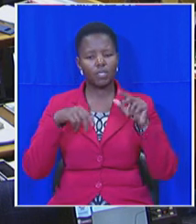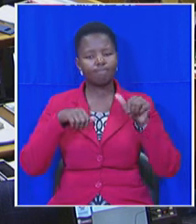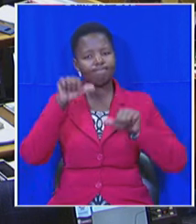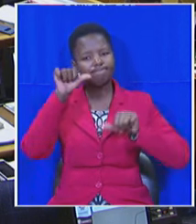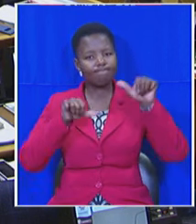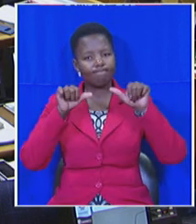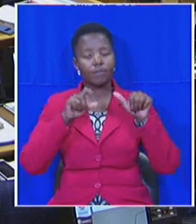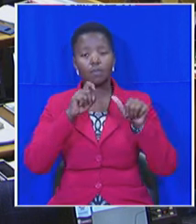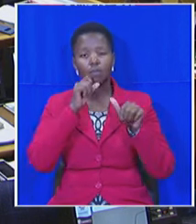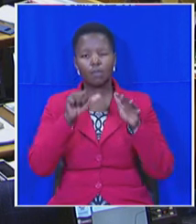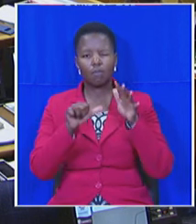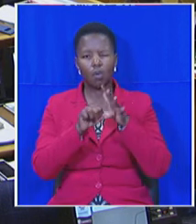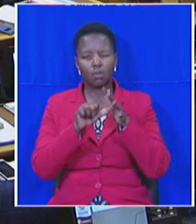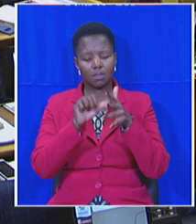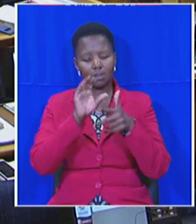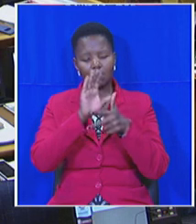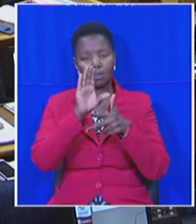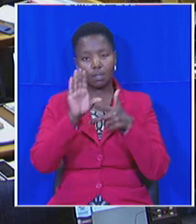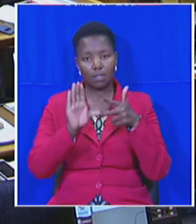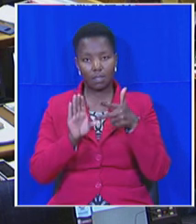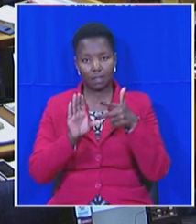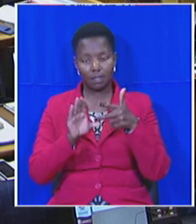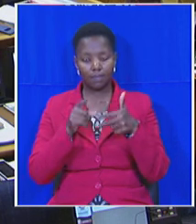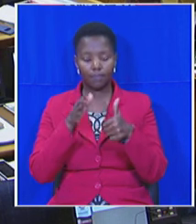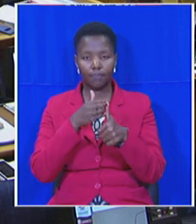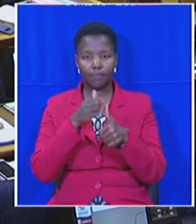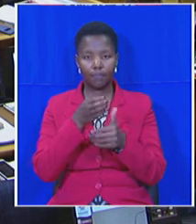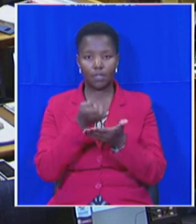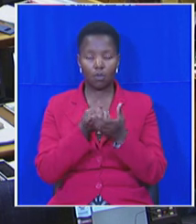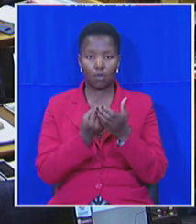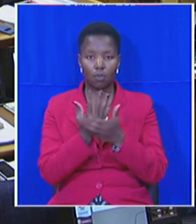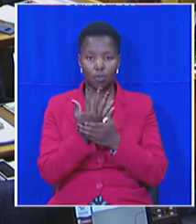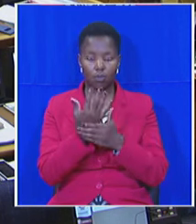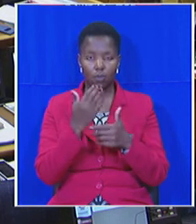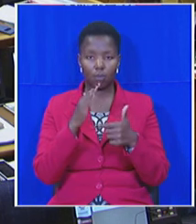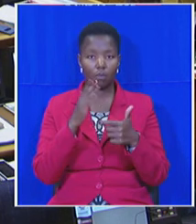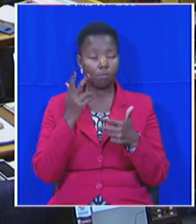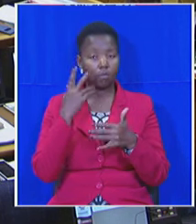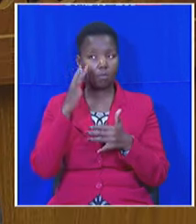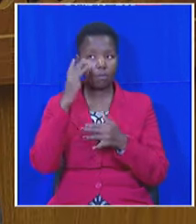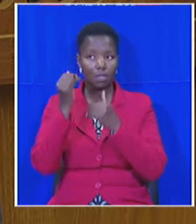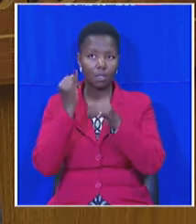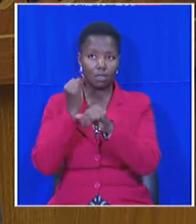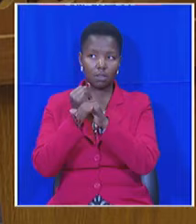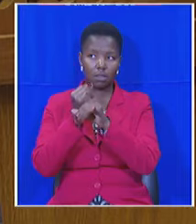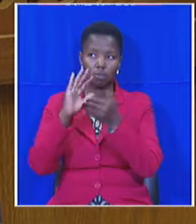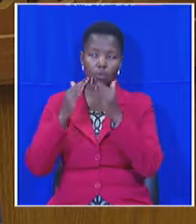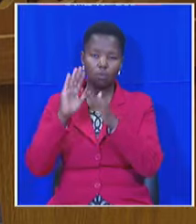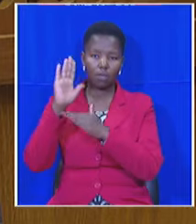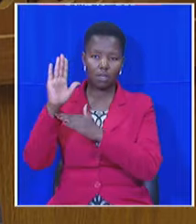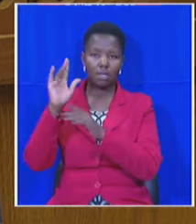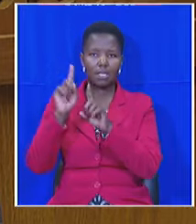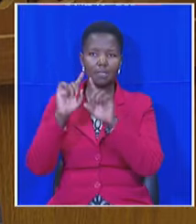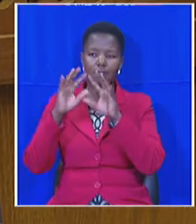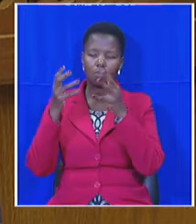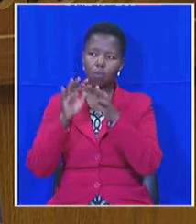3 critical criteria. Firstly, economic growth. Whilst the international community and the general worldwide